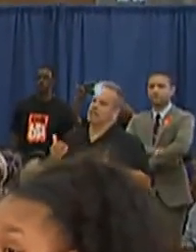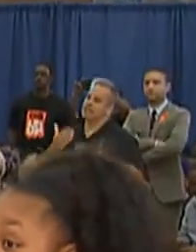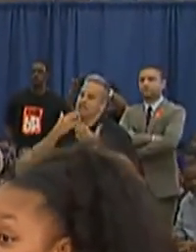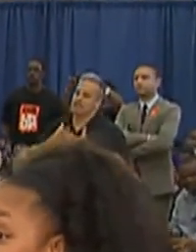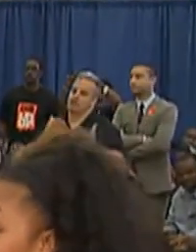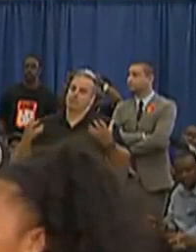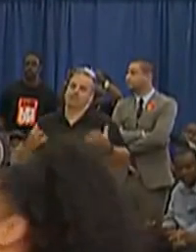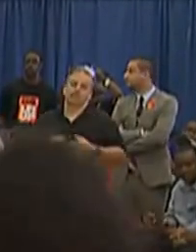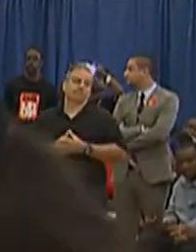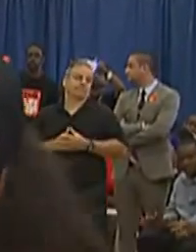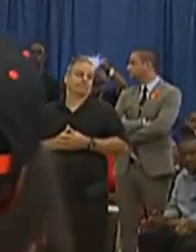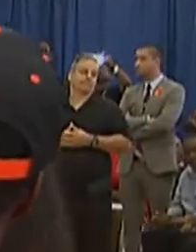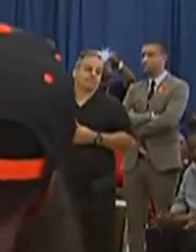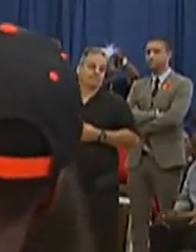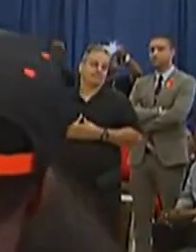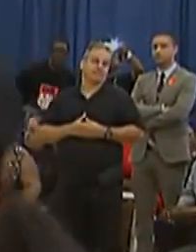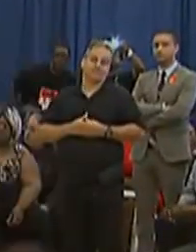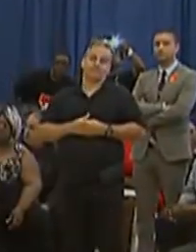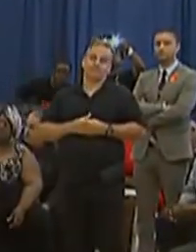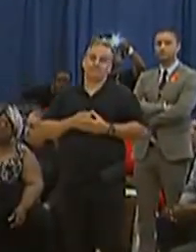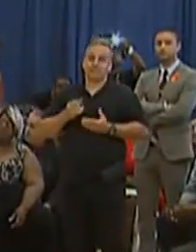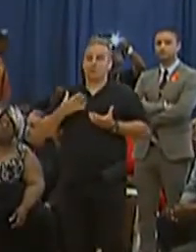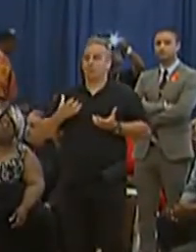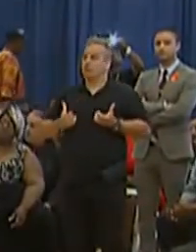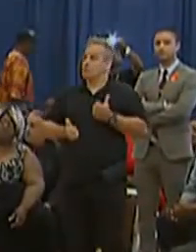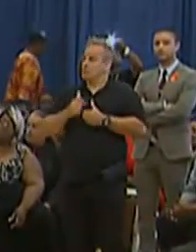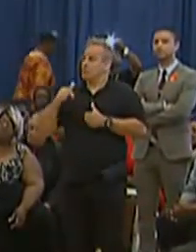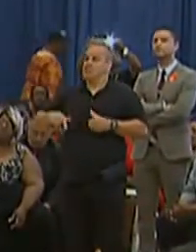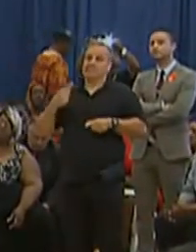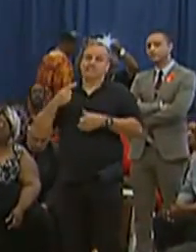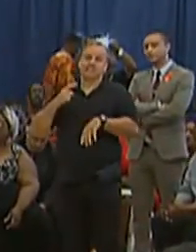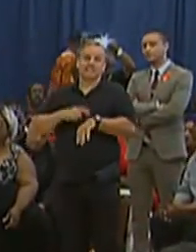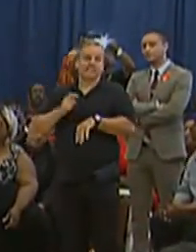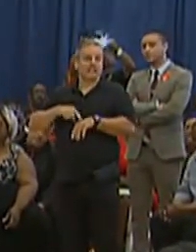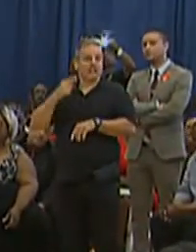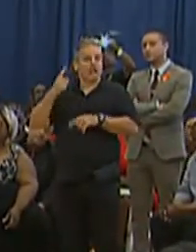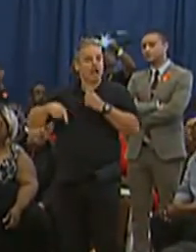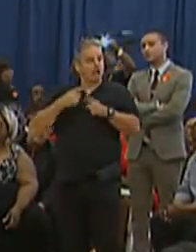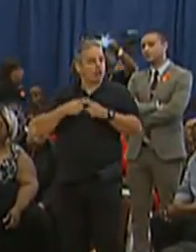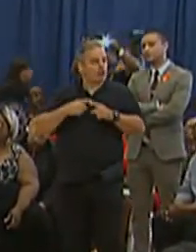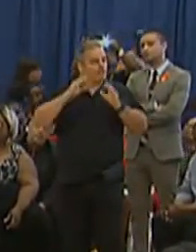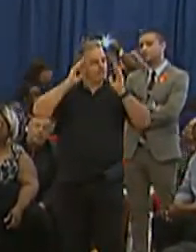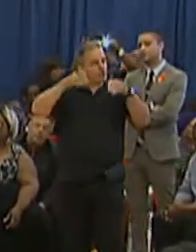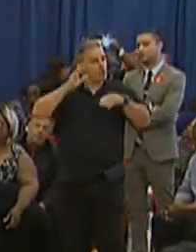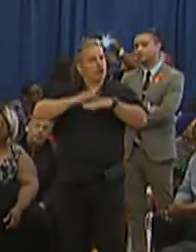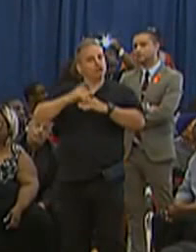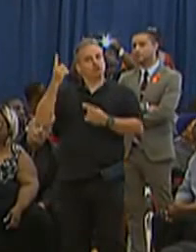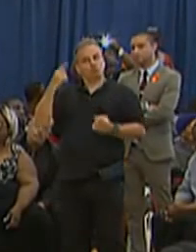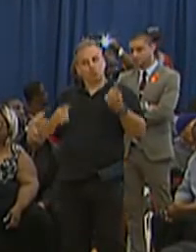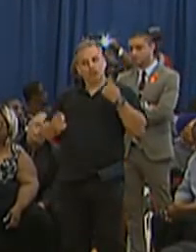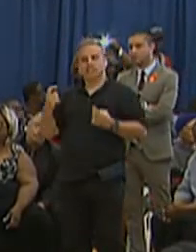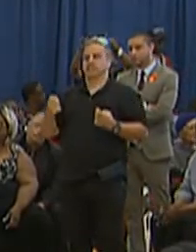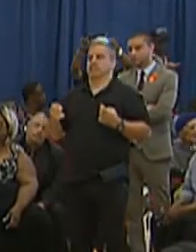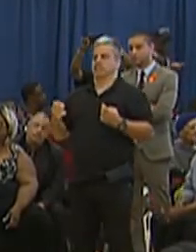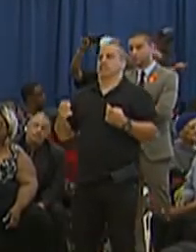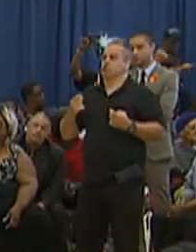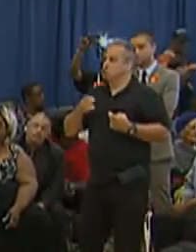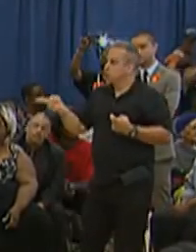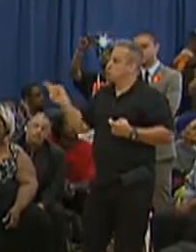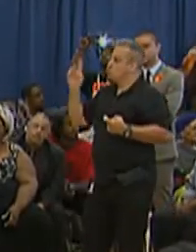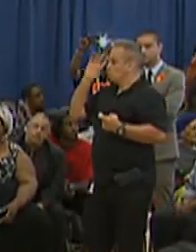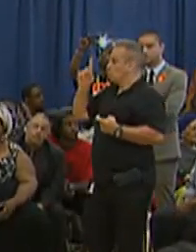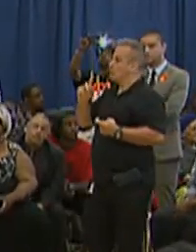much. So I want most of this time to be about questions that you are going to